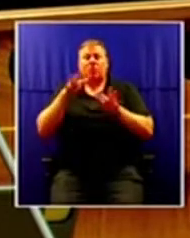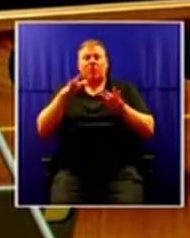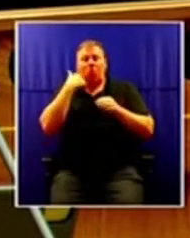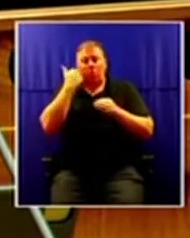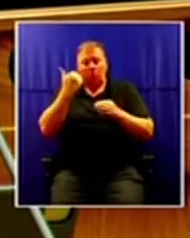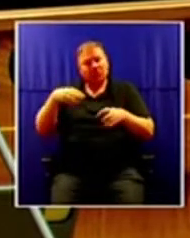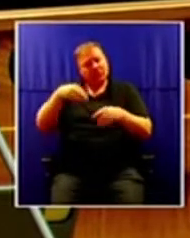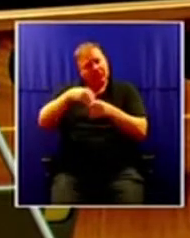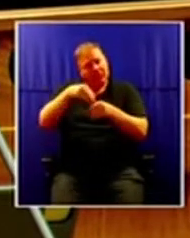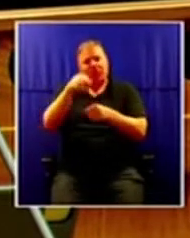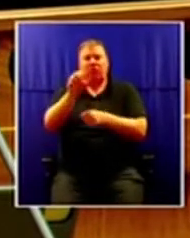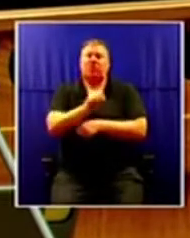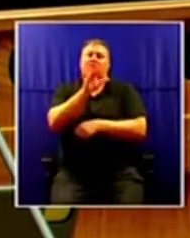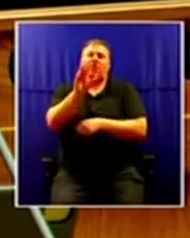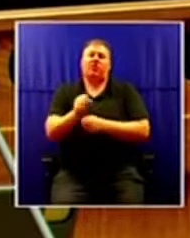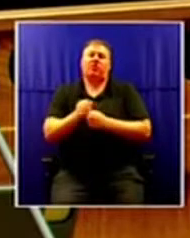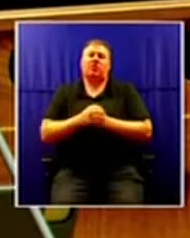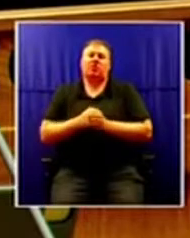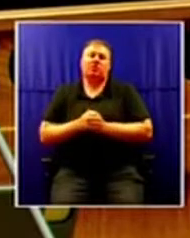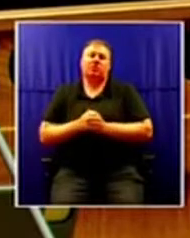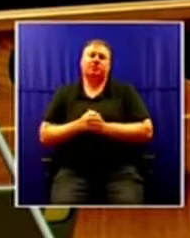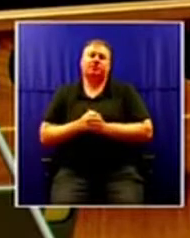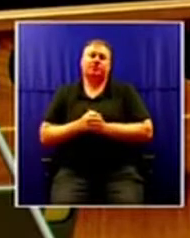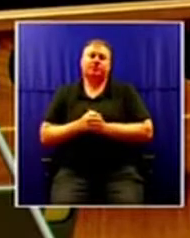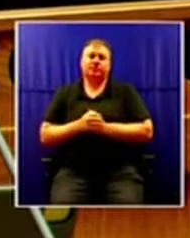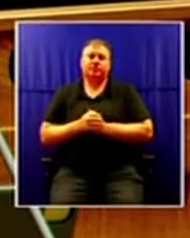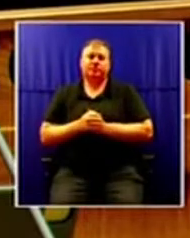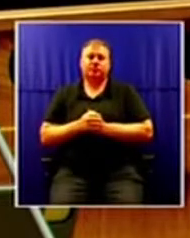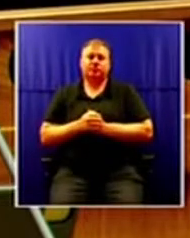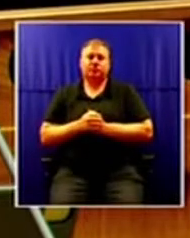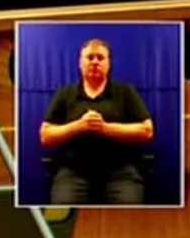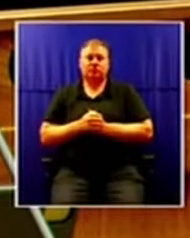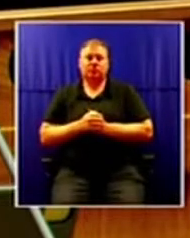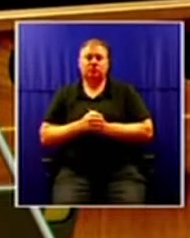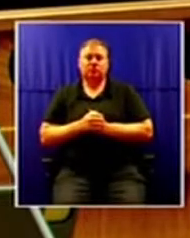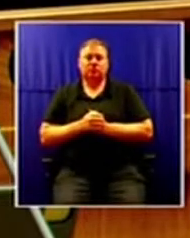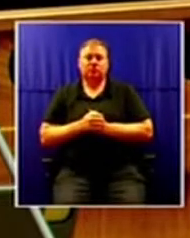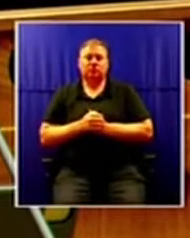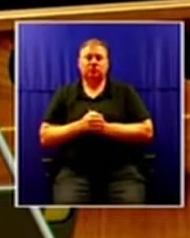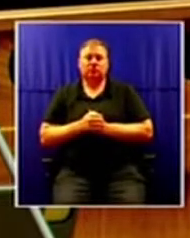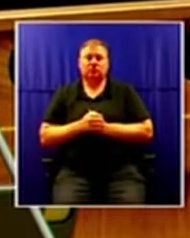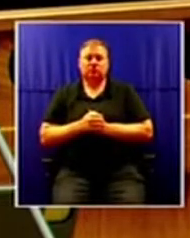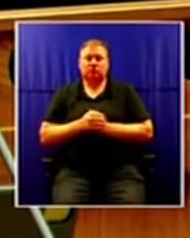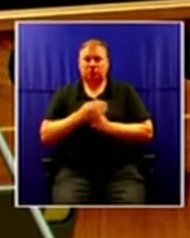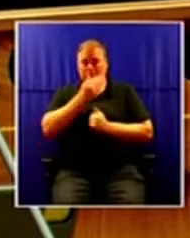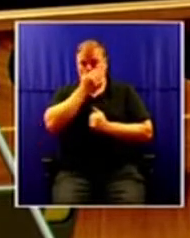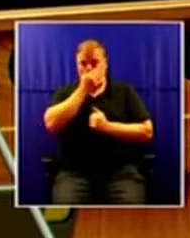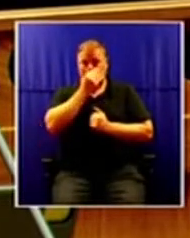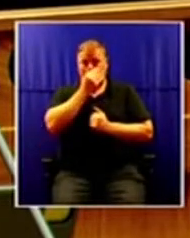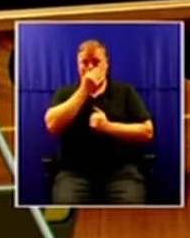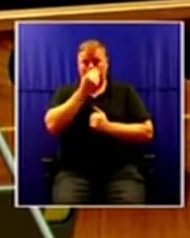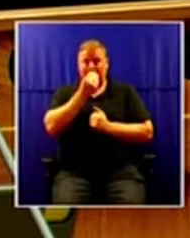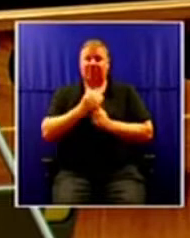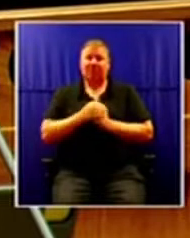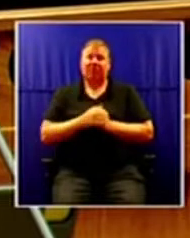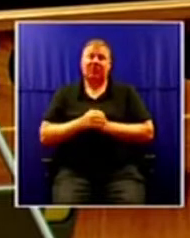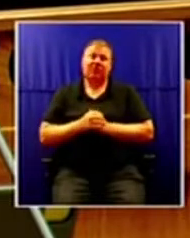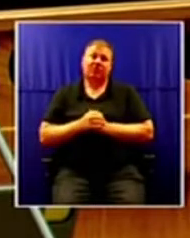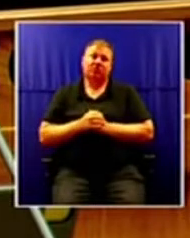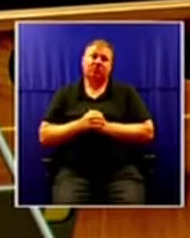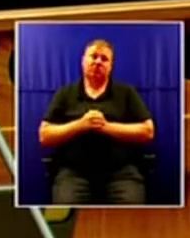in the world seek to address a number of challenges and